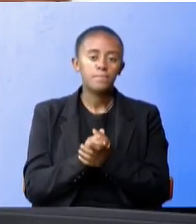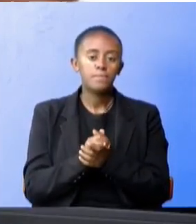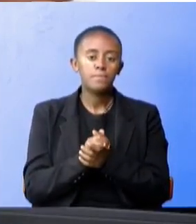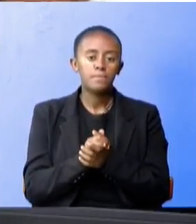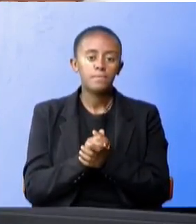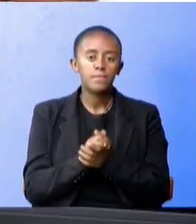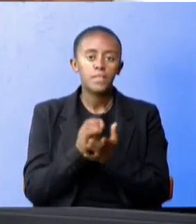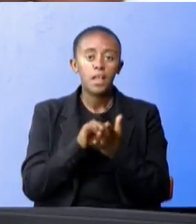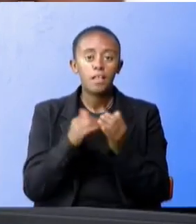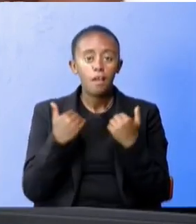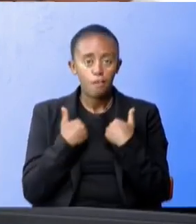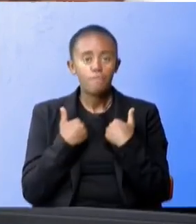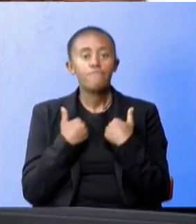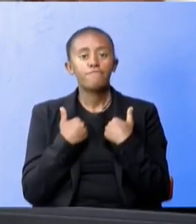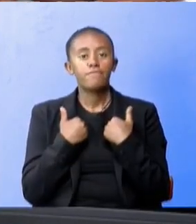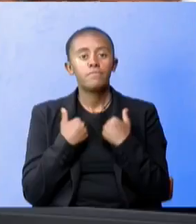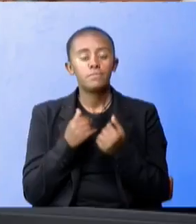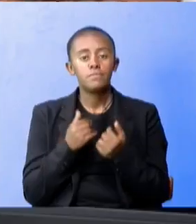have